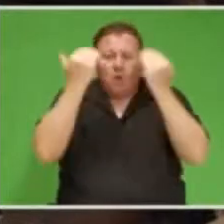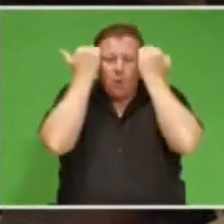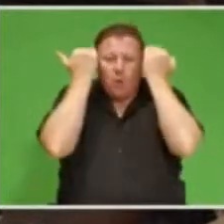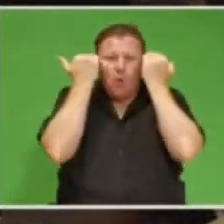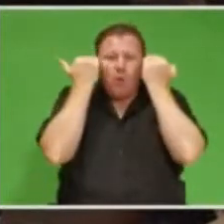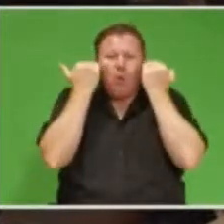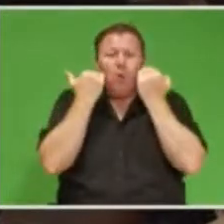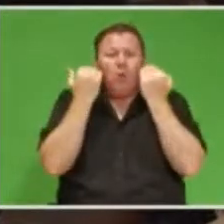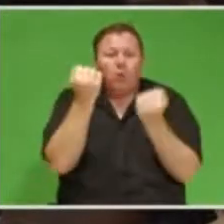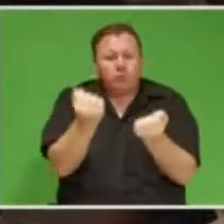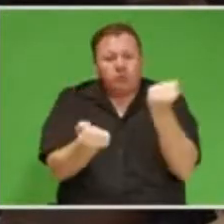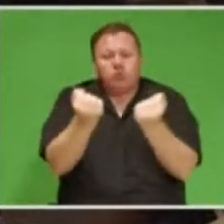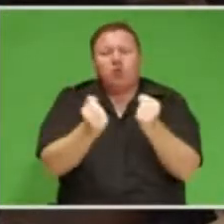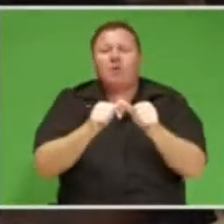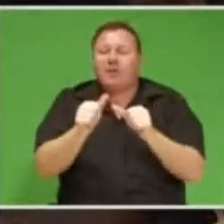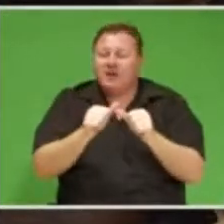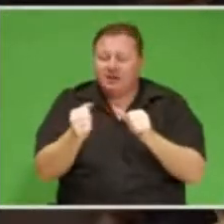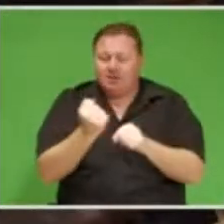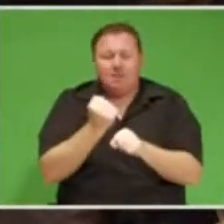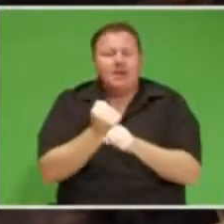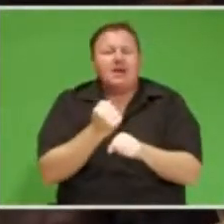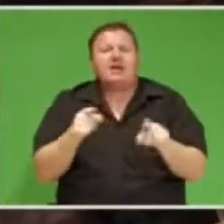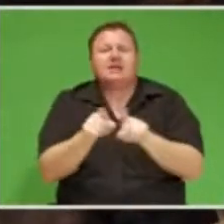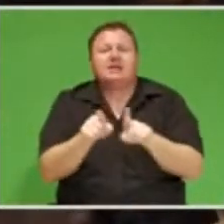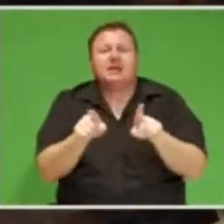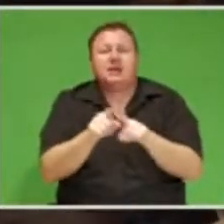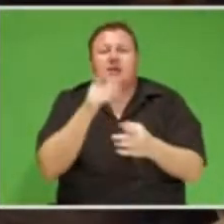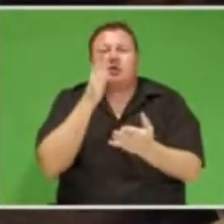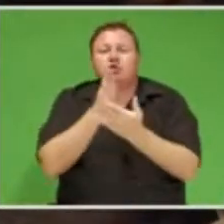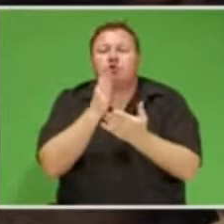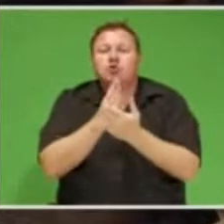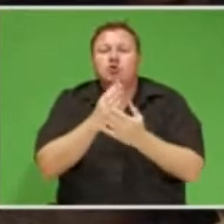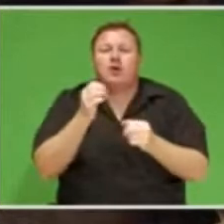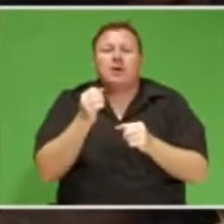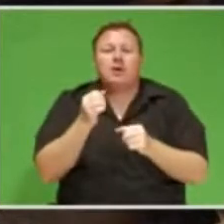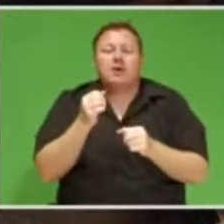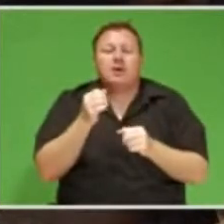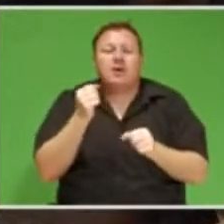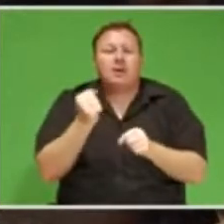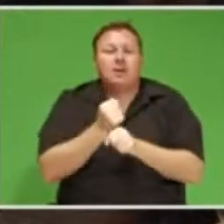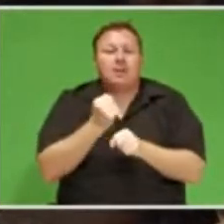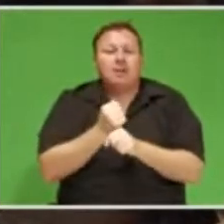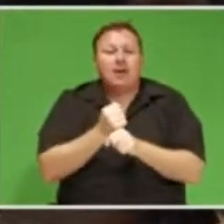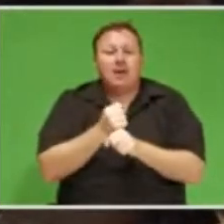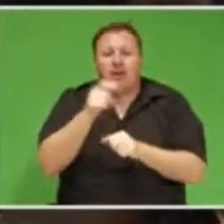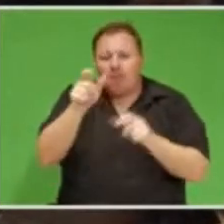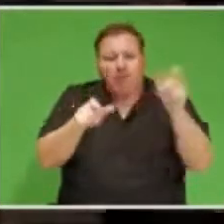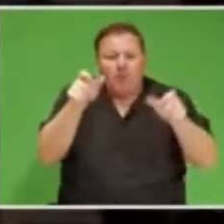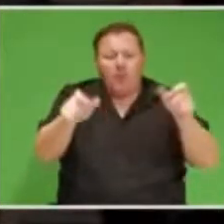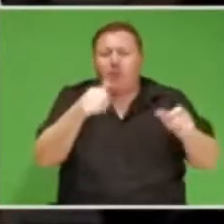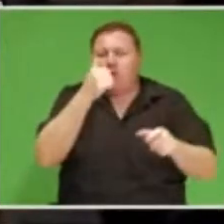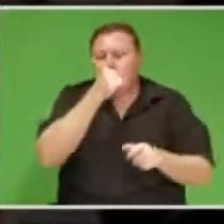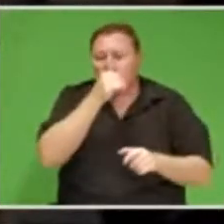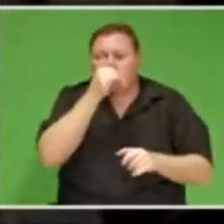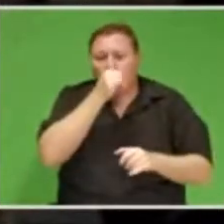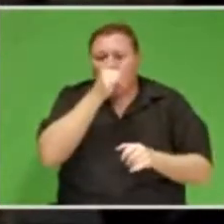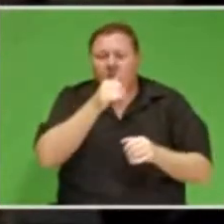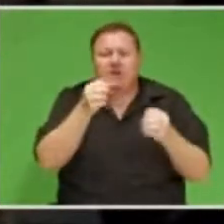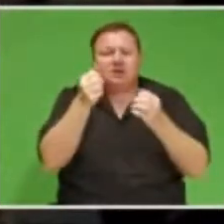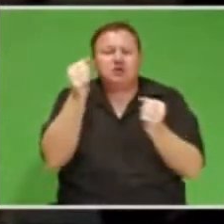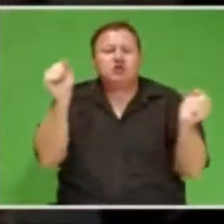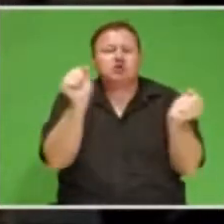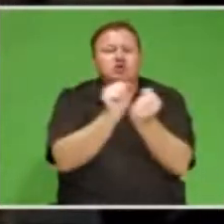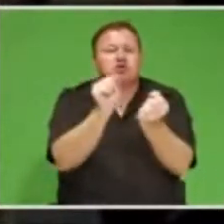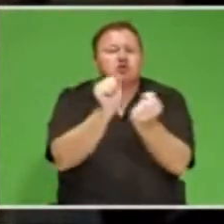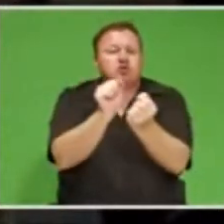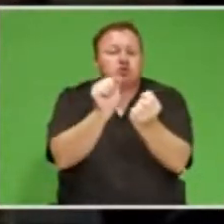and courts to ensure that perpetrators are brought to justice. This includes putting more